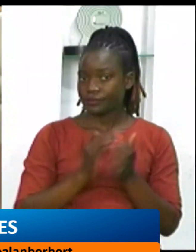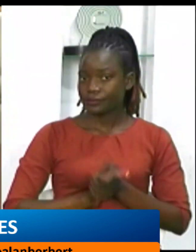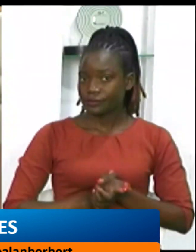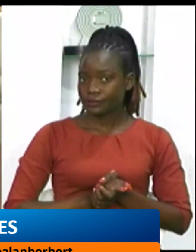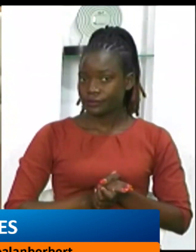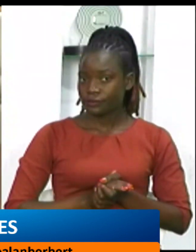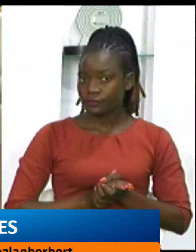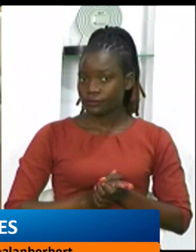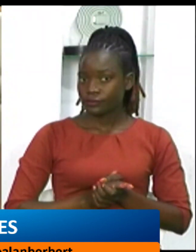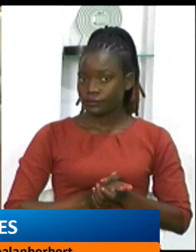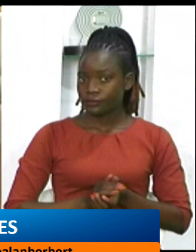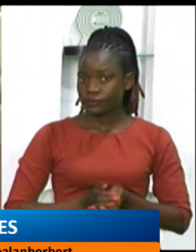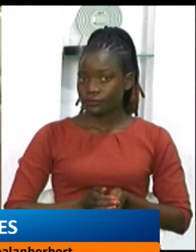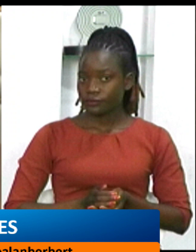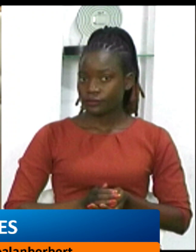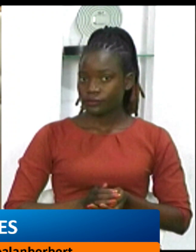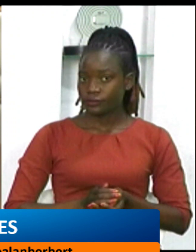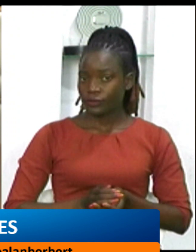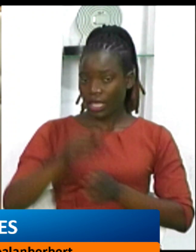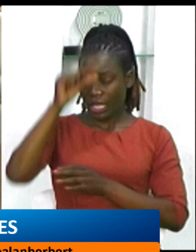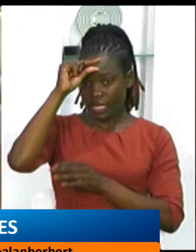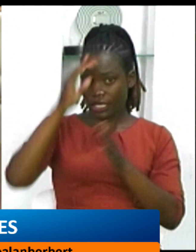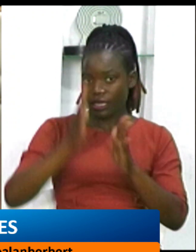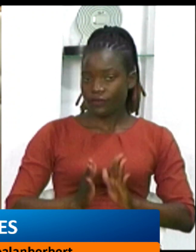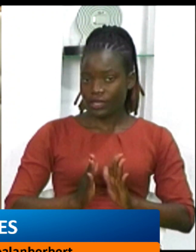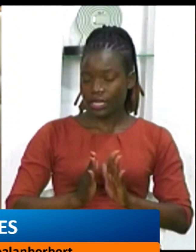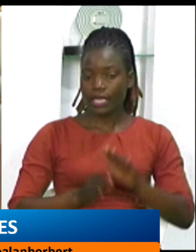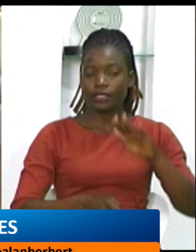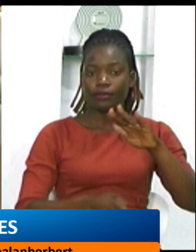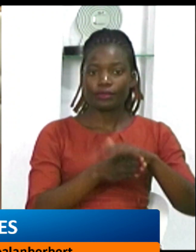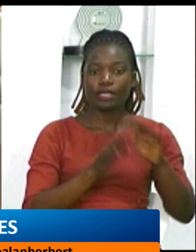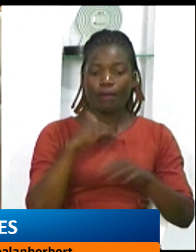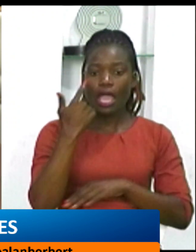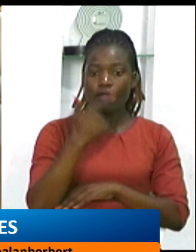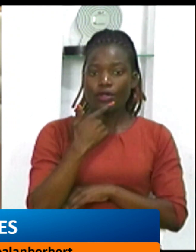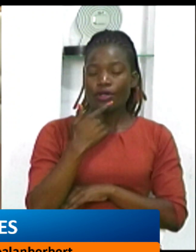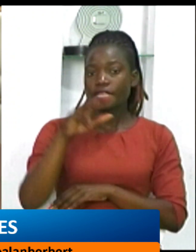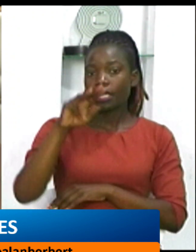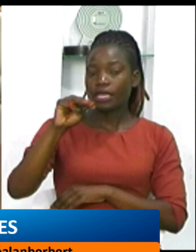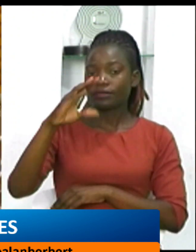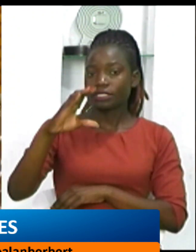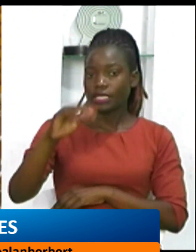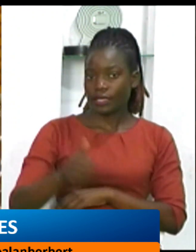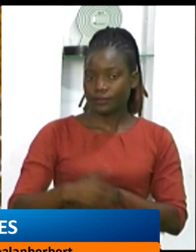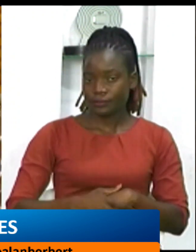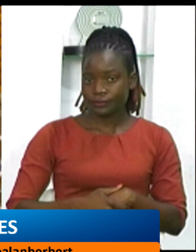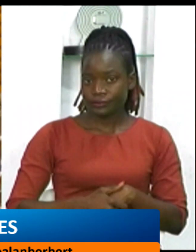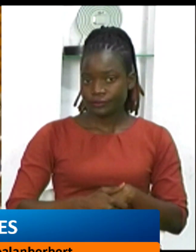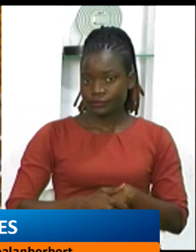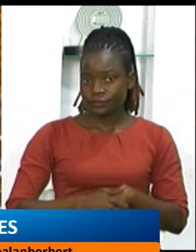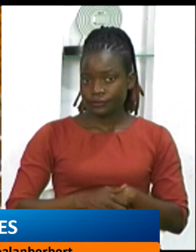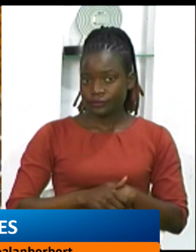And the governor stands impeached by the County Assembly of Meru. Thank you. And we,